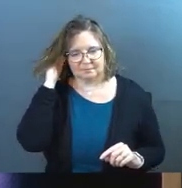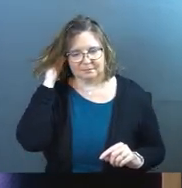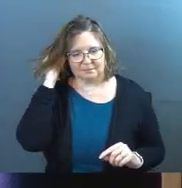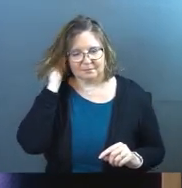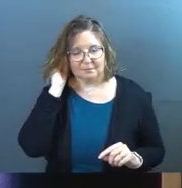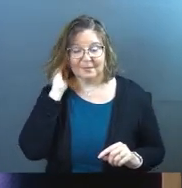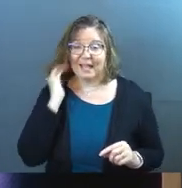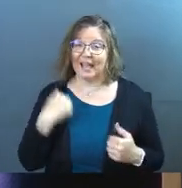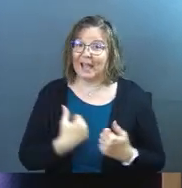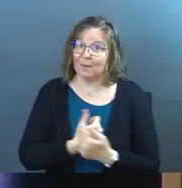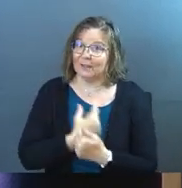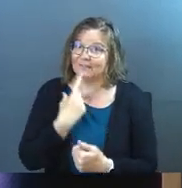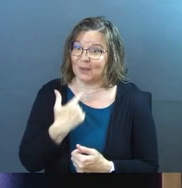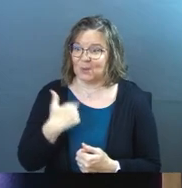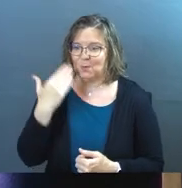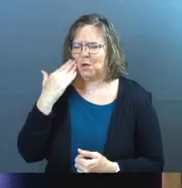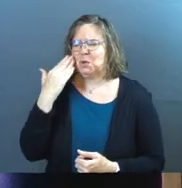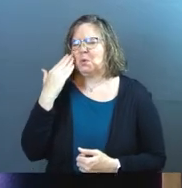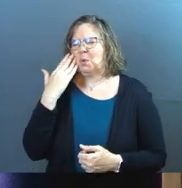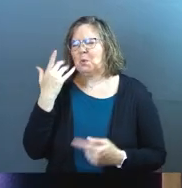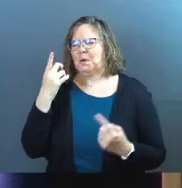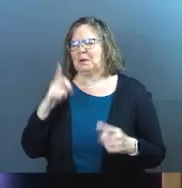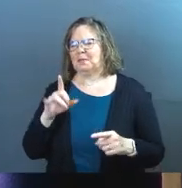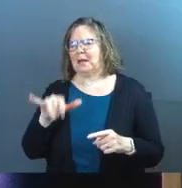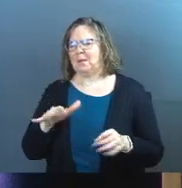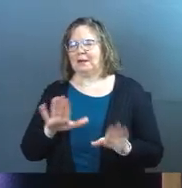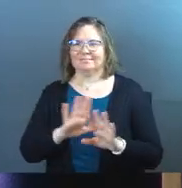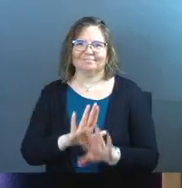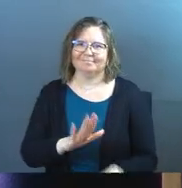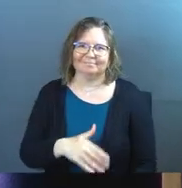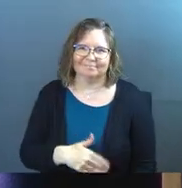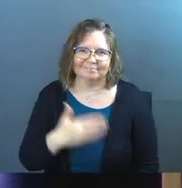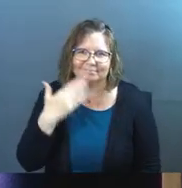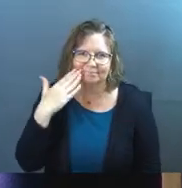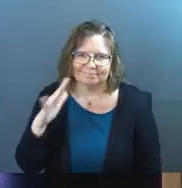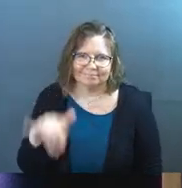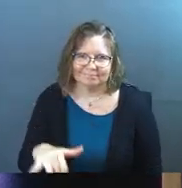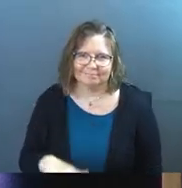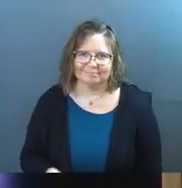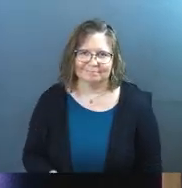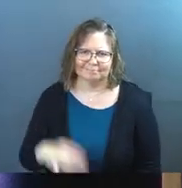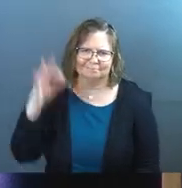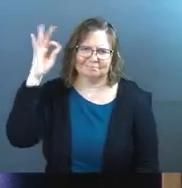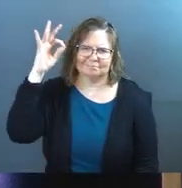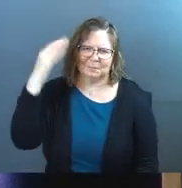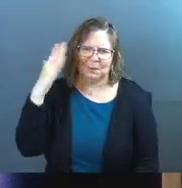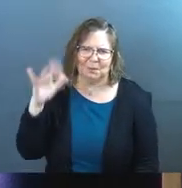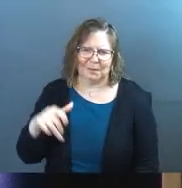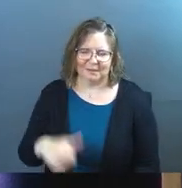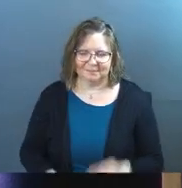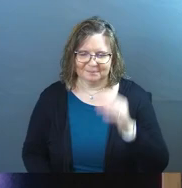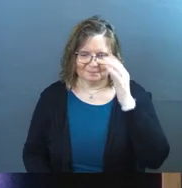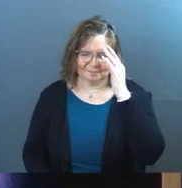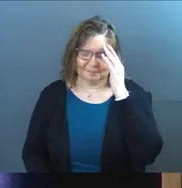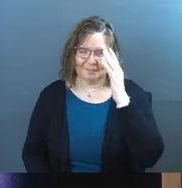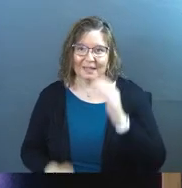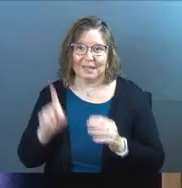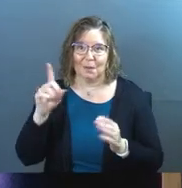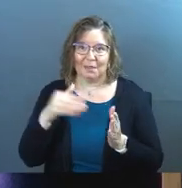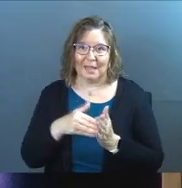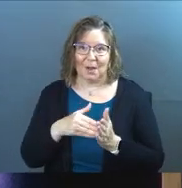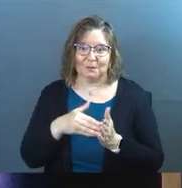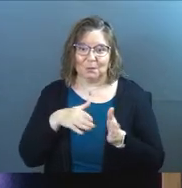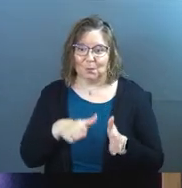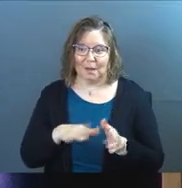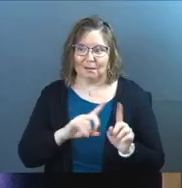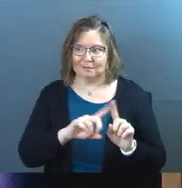I would love to tell you we knew that's where it was all headed. We didn't. A thousand ways that could have gone